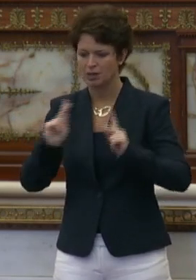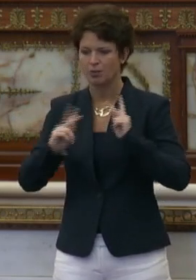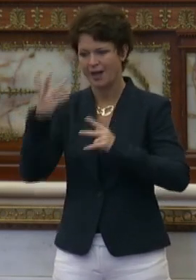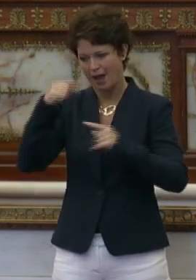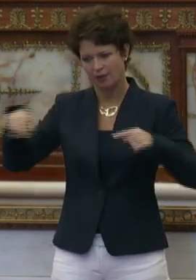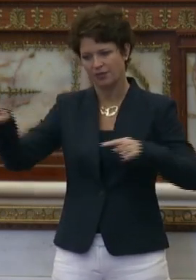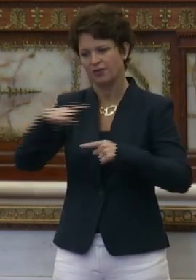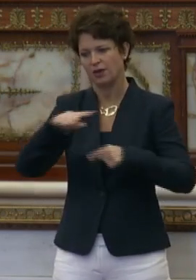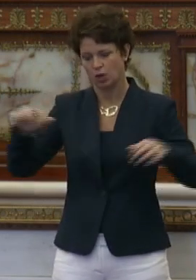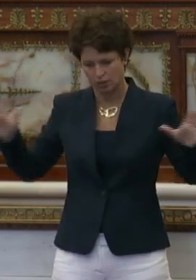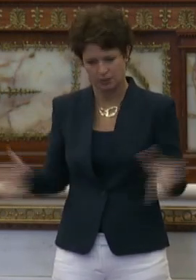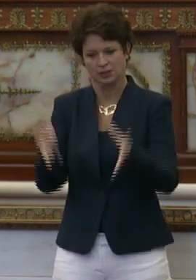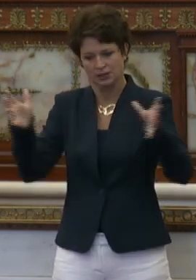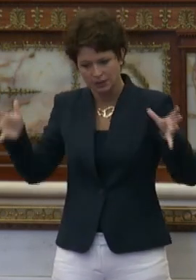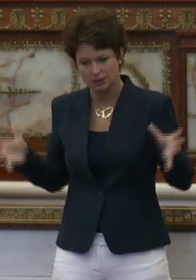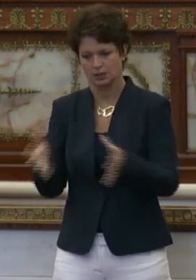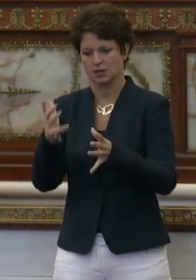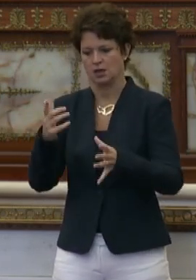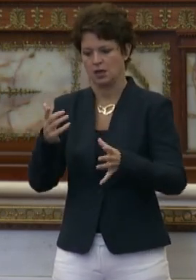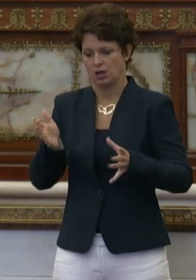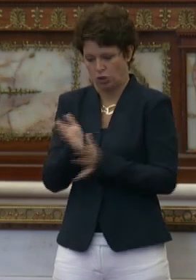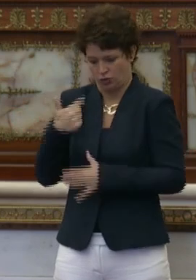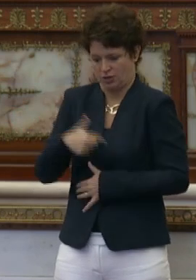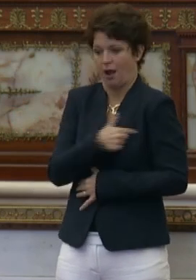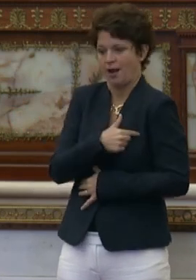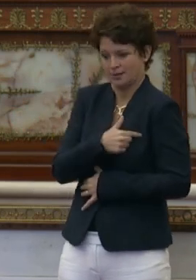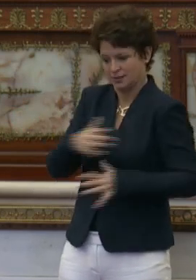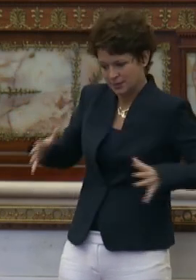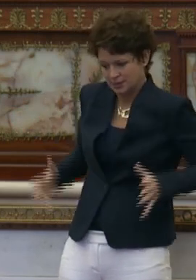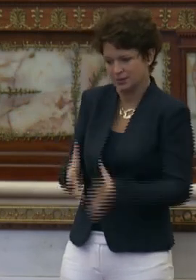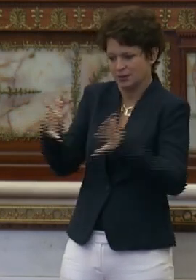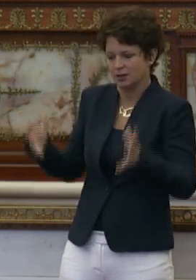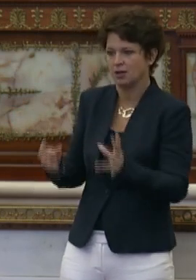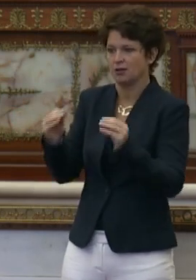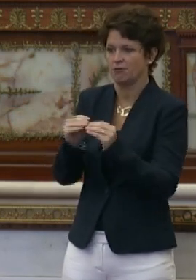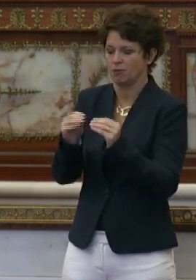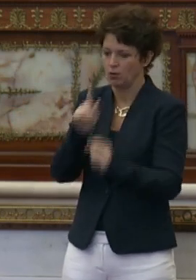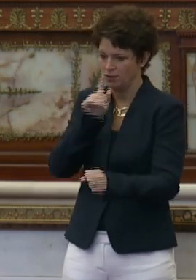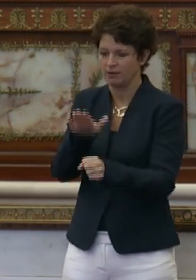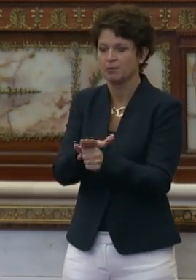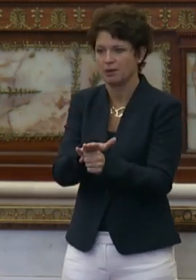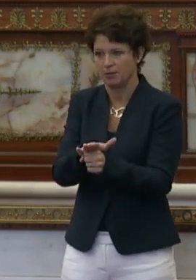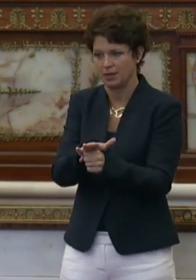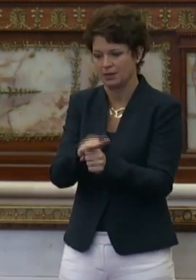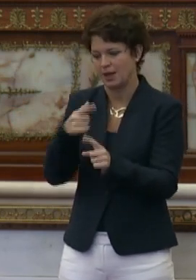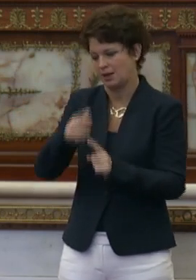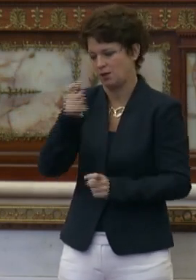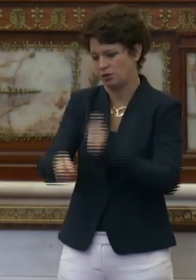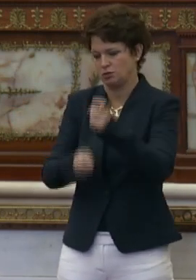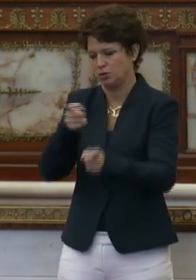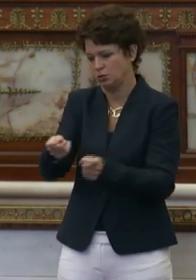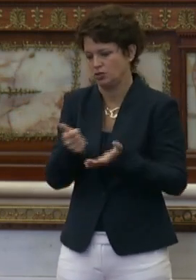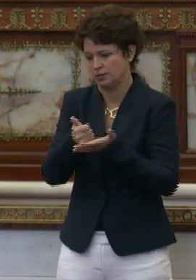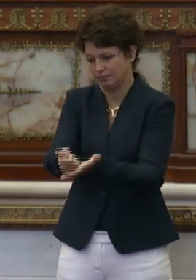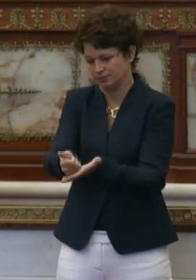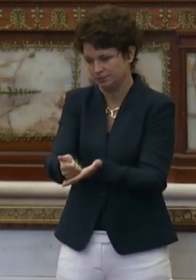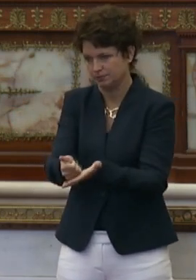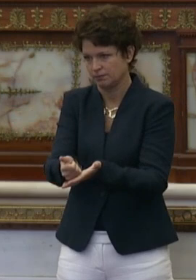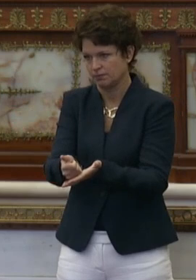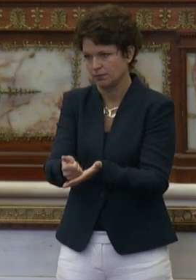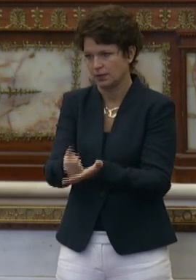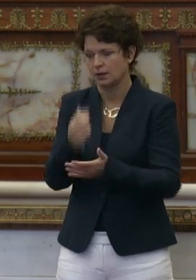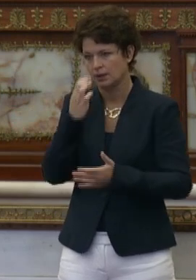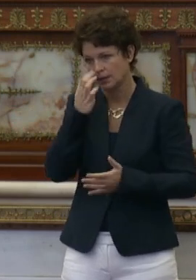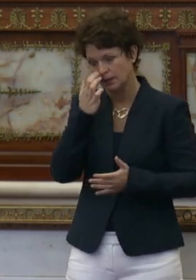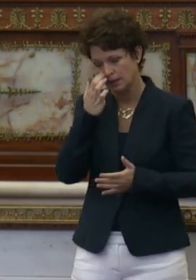line pushing all of us to make more of a commitment and contribution. Without